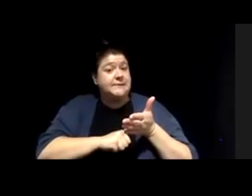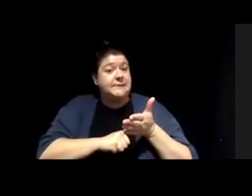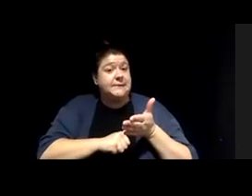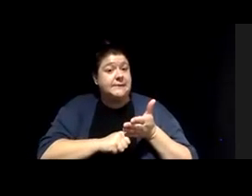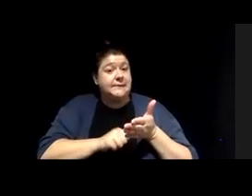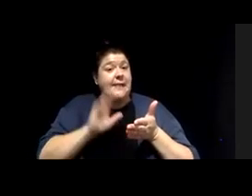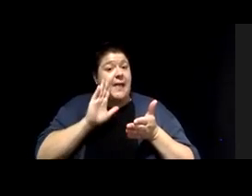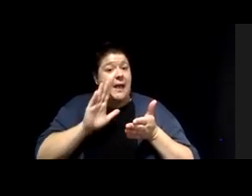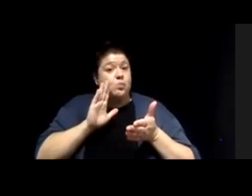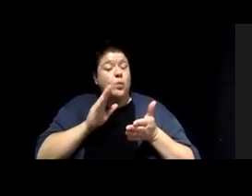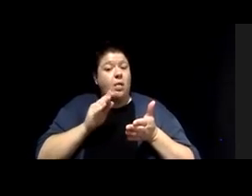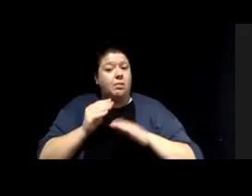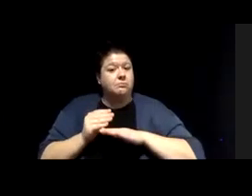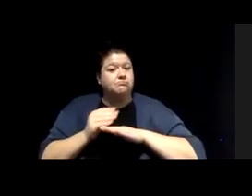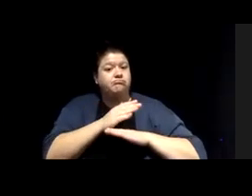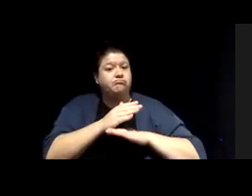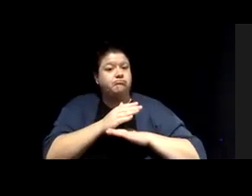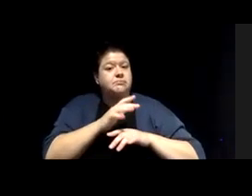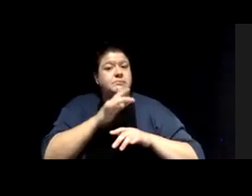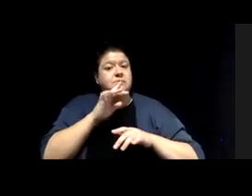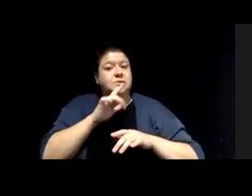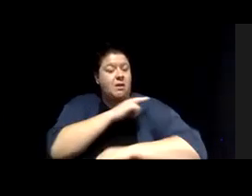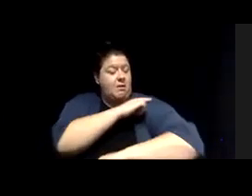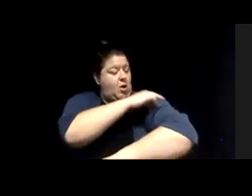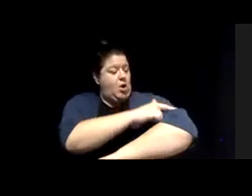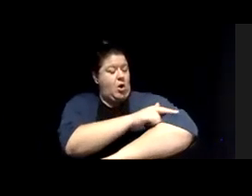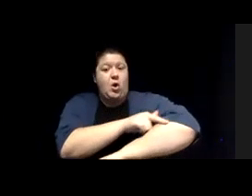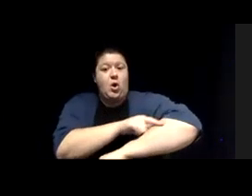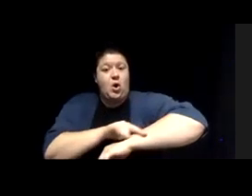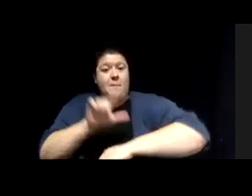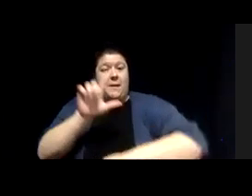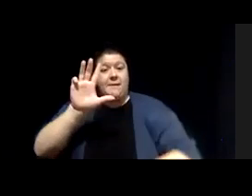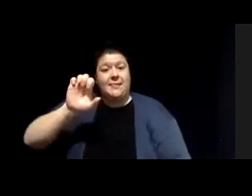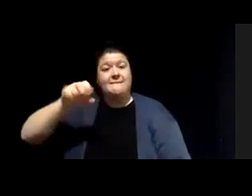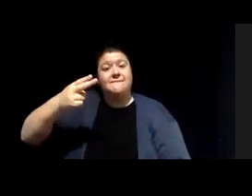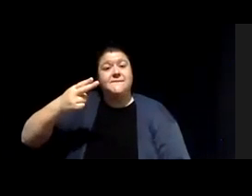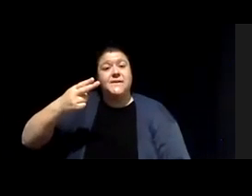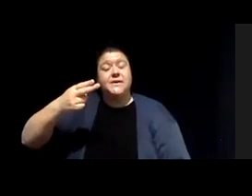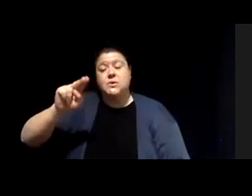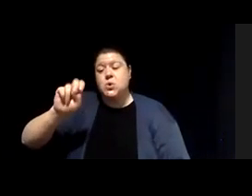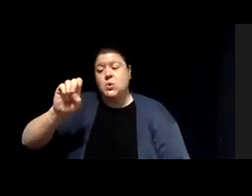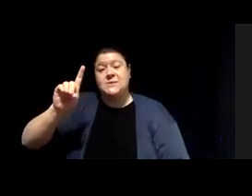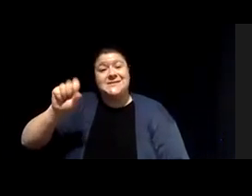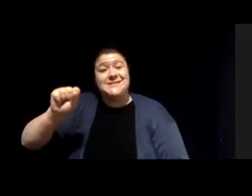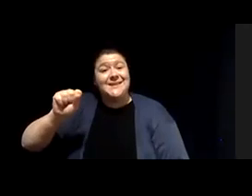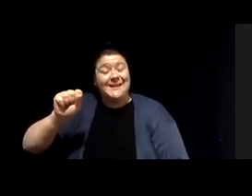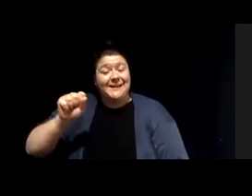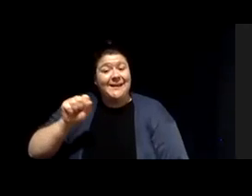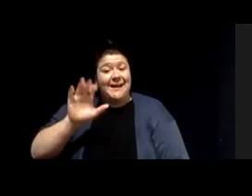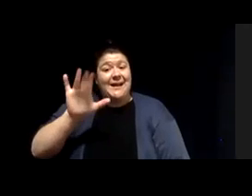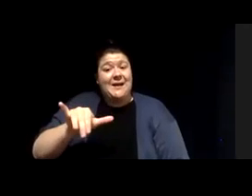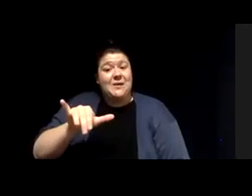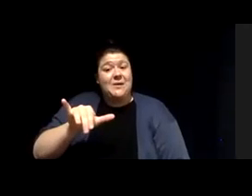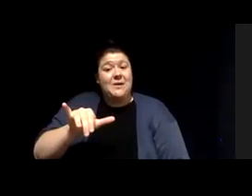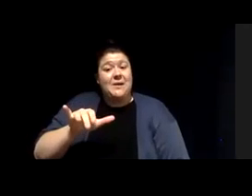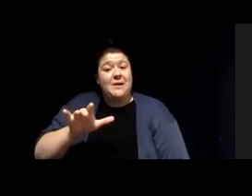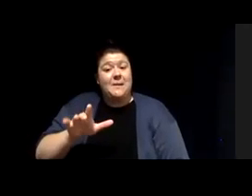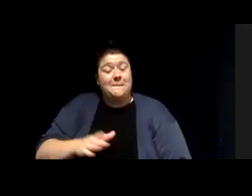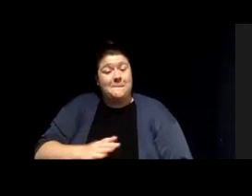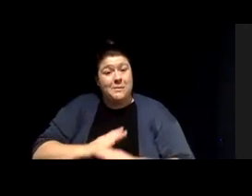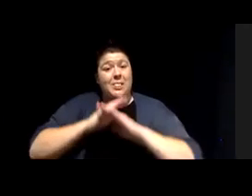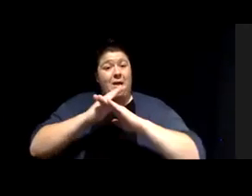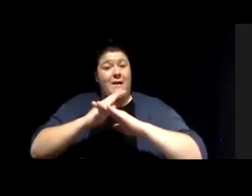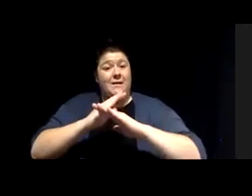the lymph nodes that go down the arms. And so it builds it by disrupting the flow of